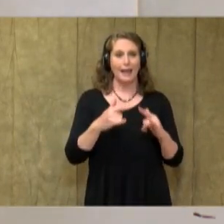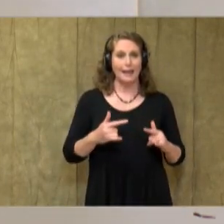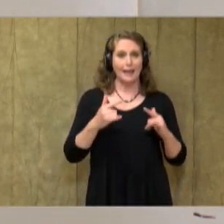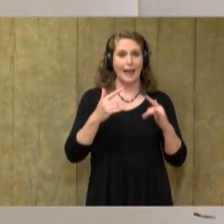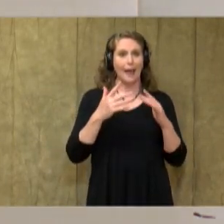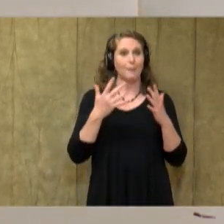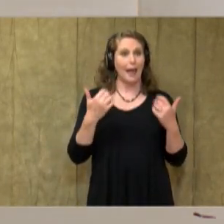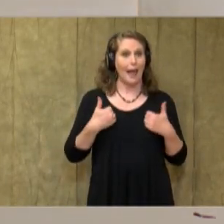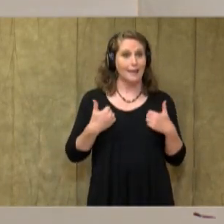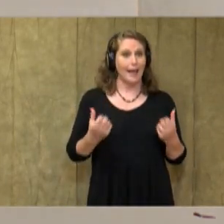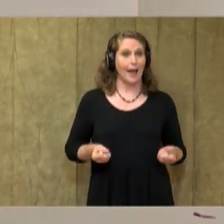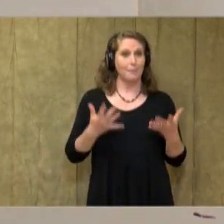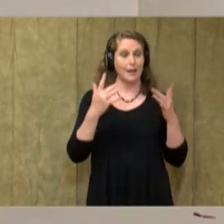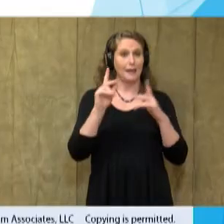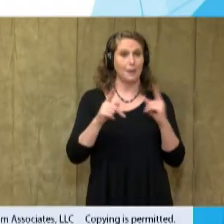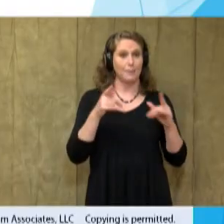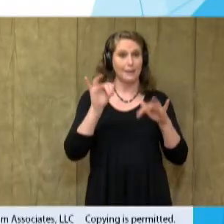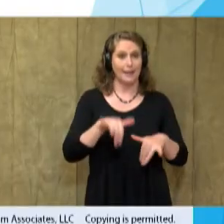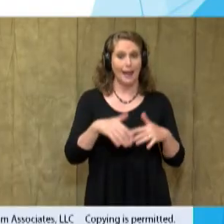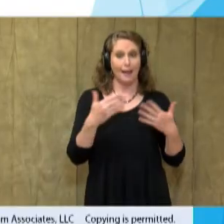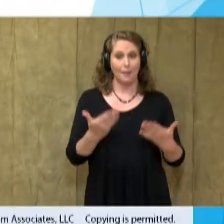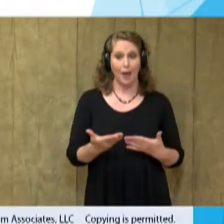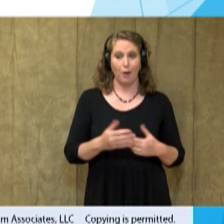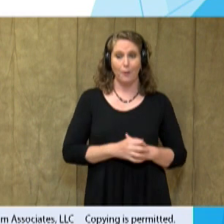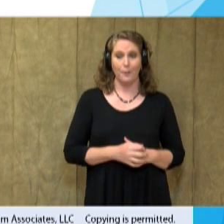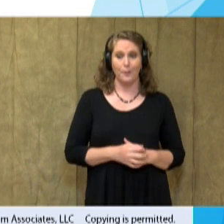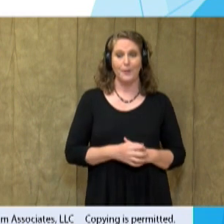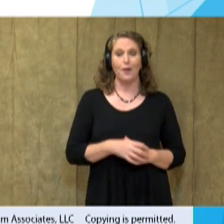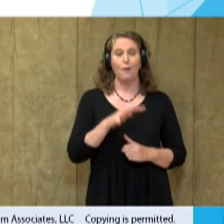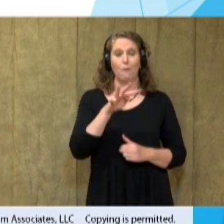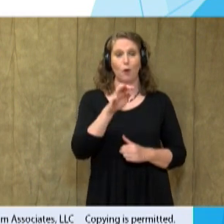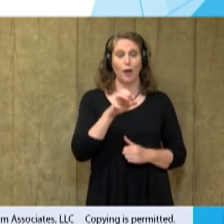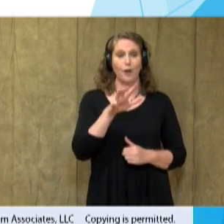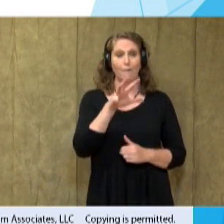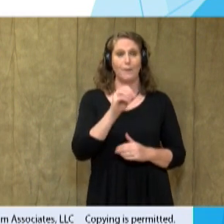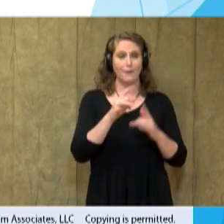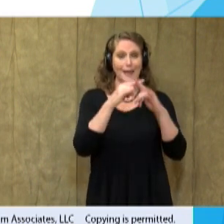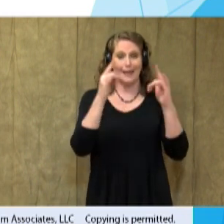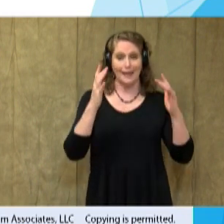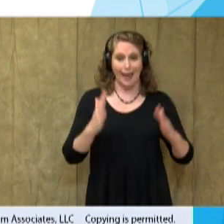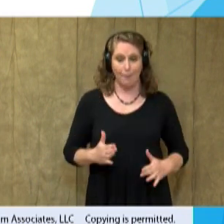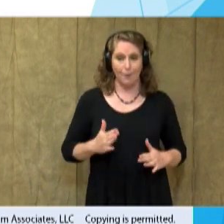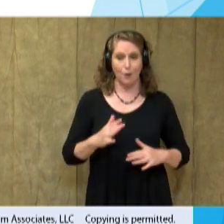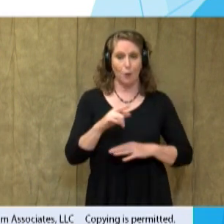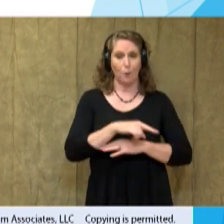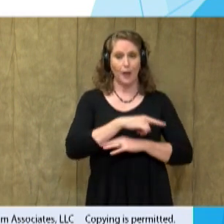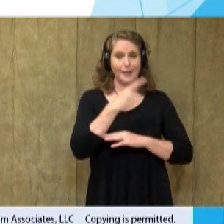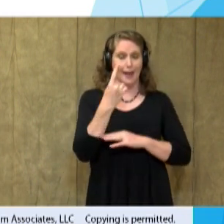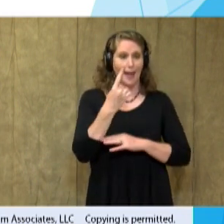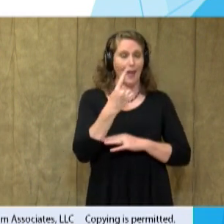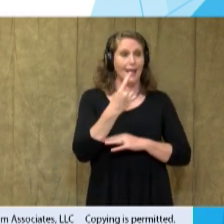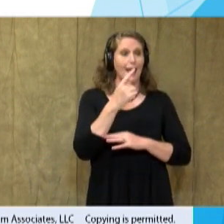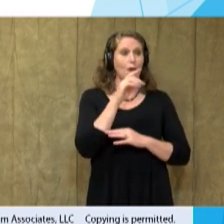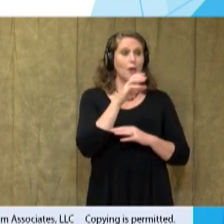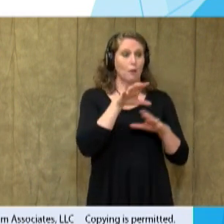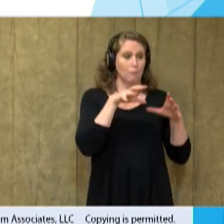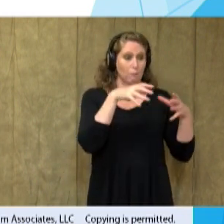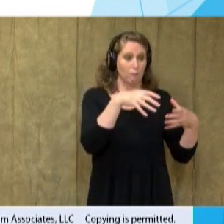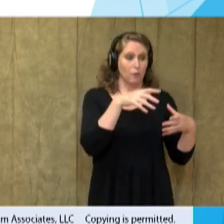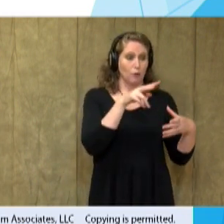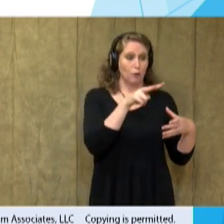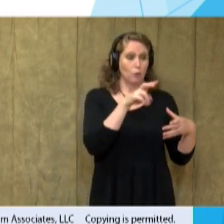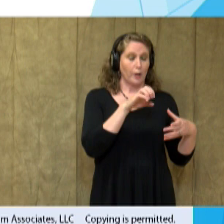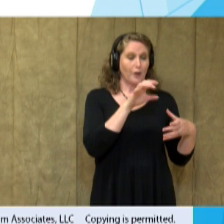Camp Cody. One day, 218 campers do art projects. The rest